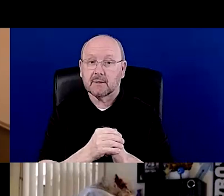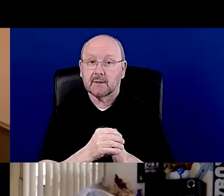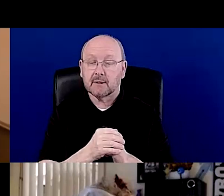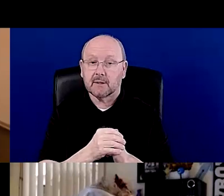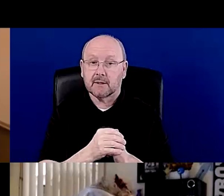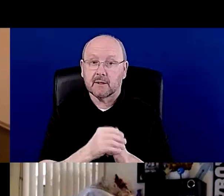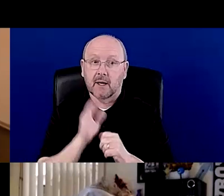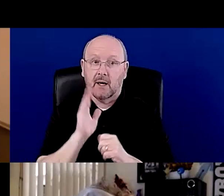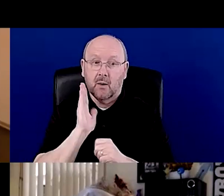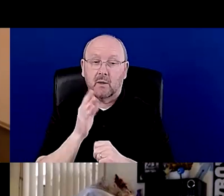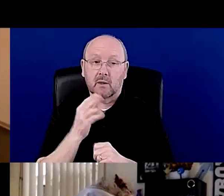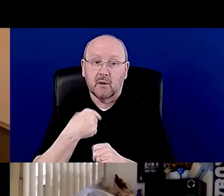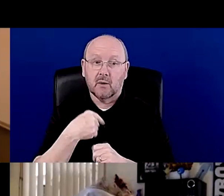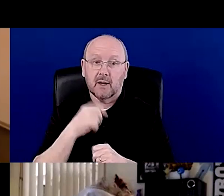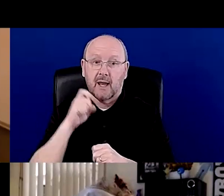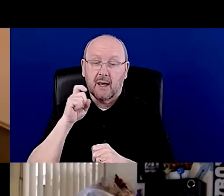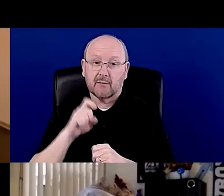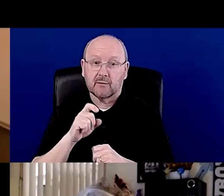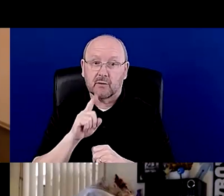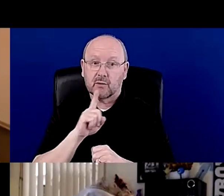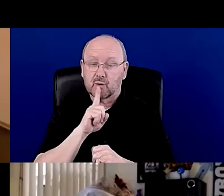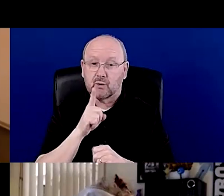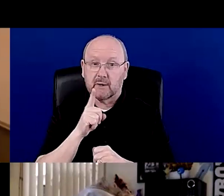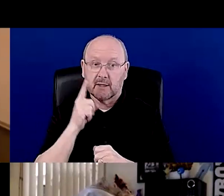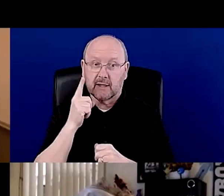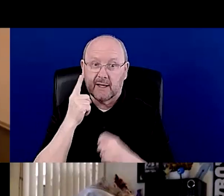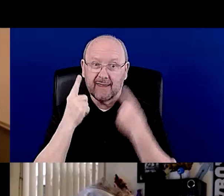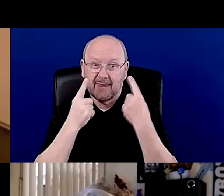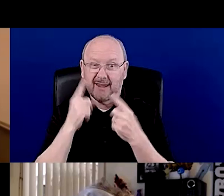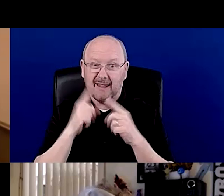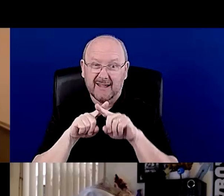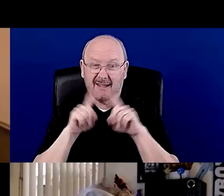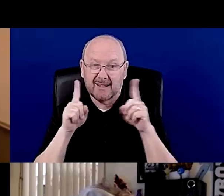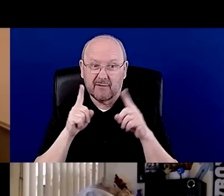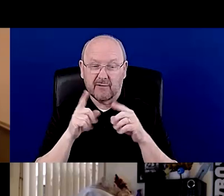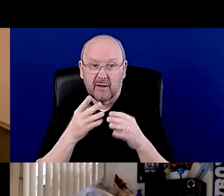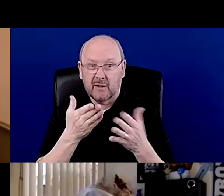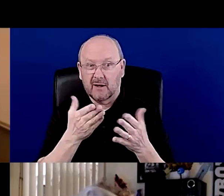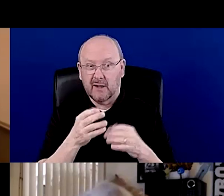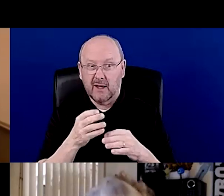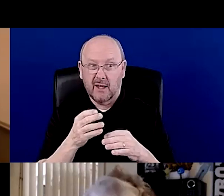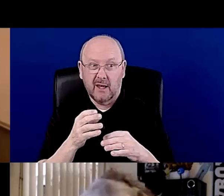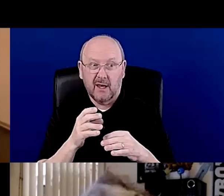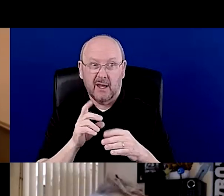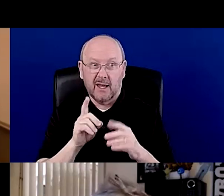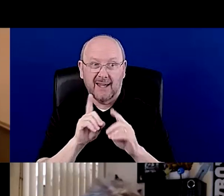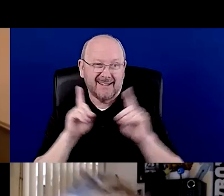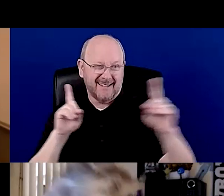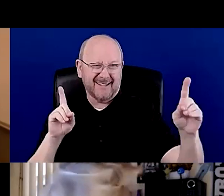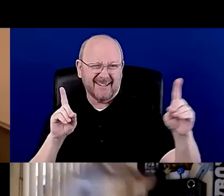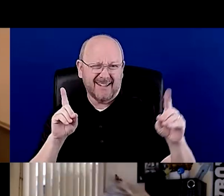us rethink, first of all, online distance education, just in general.